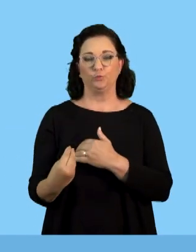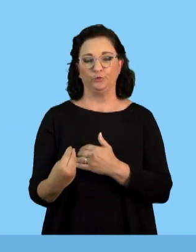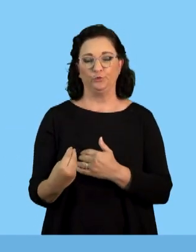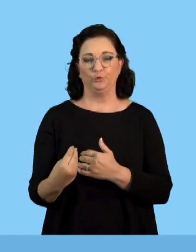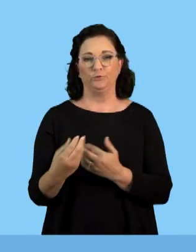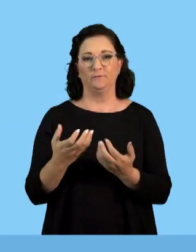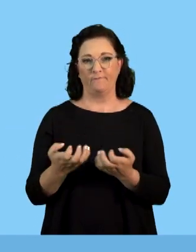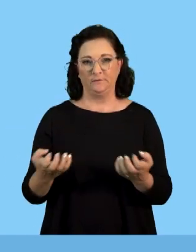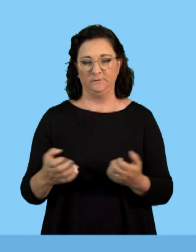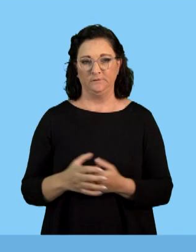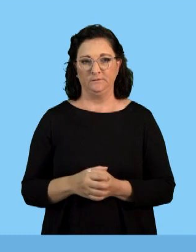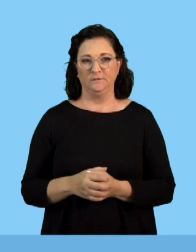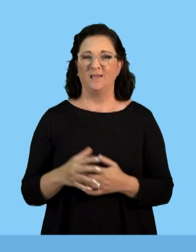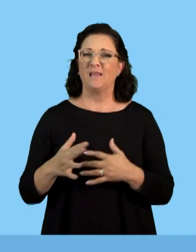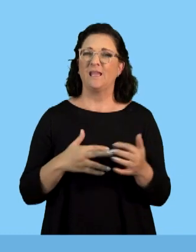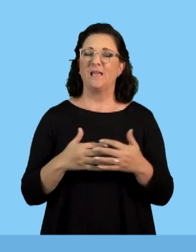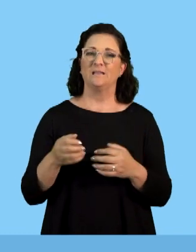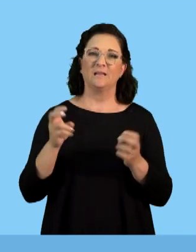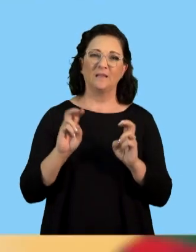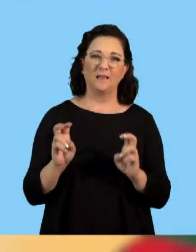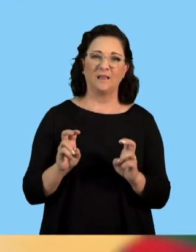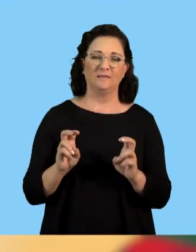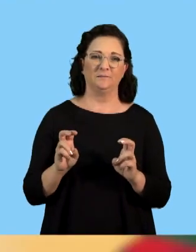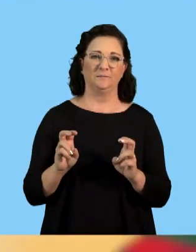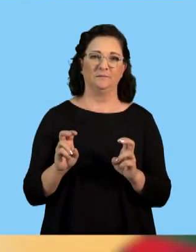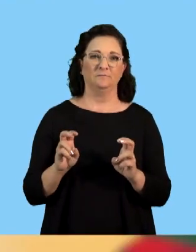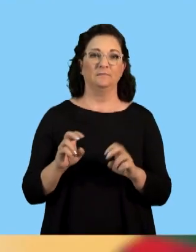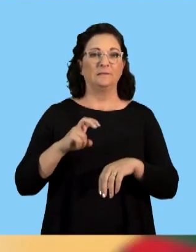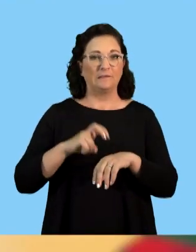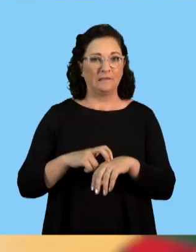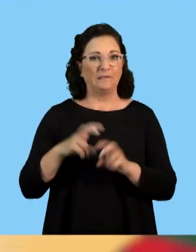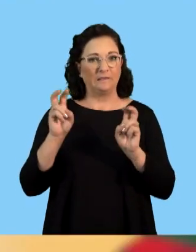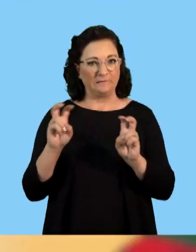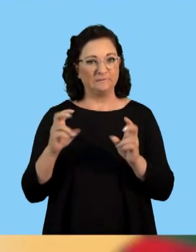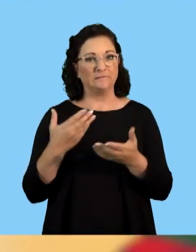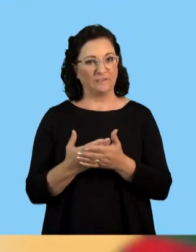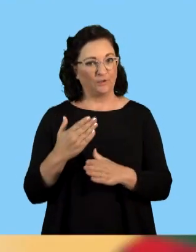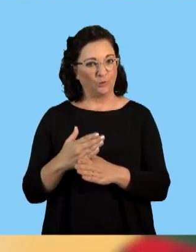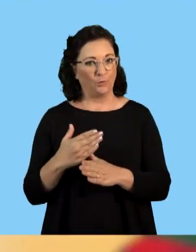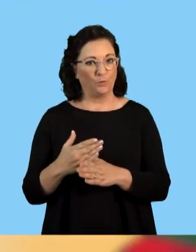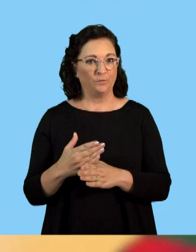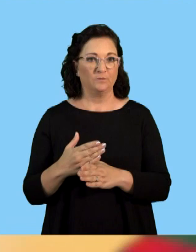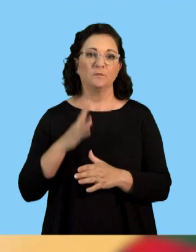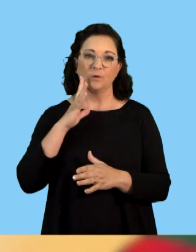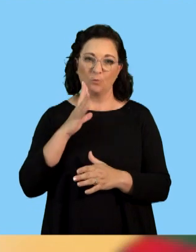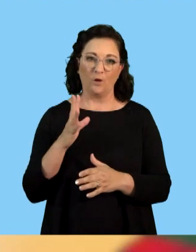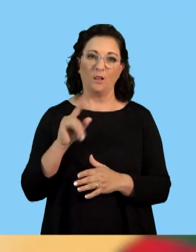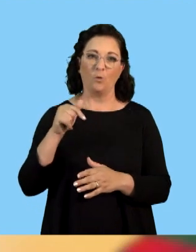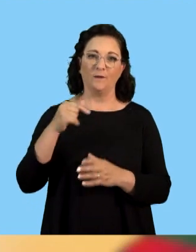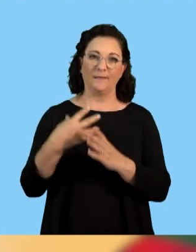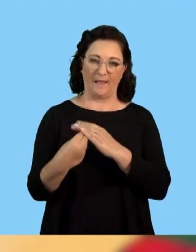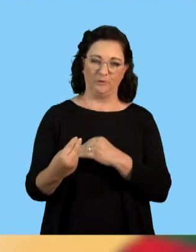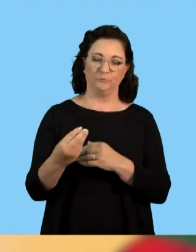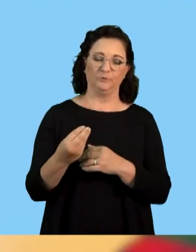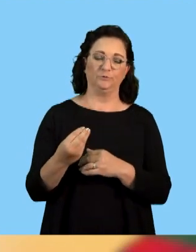output devices. So any electrical appliances that needs electricity to function is then going to be regarded as